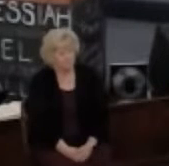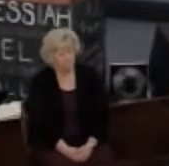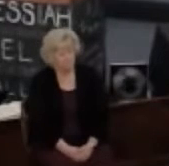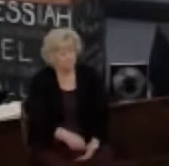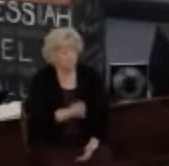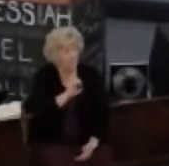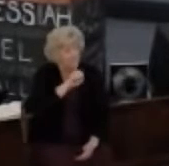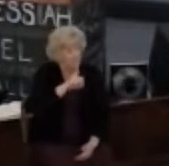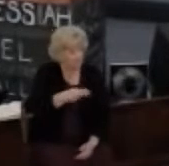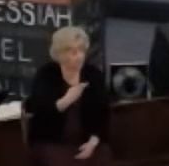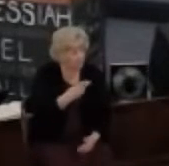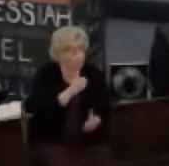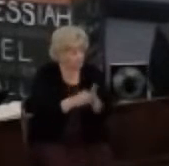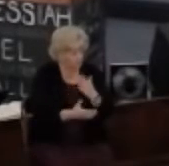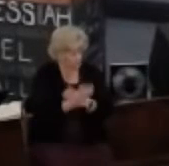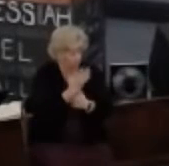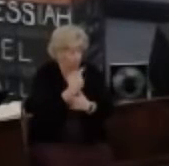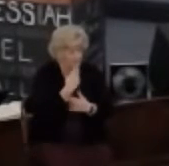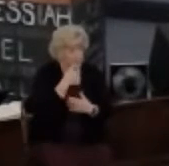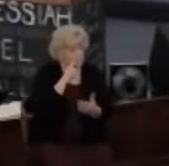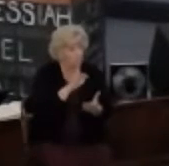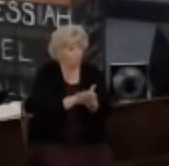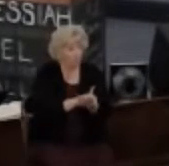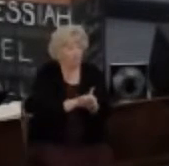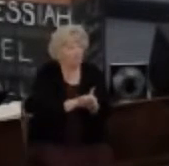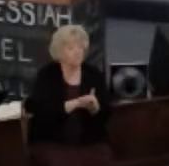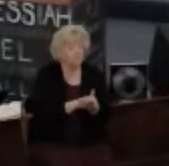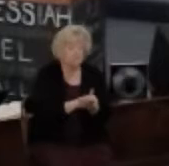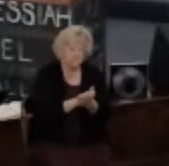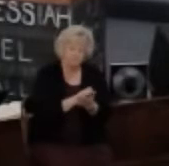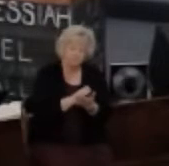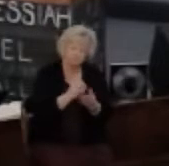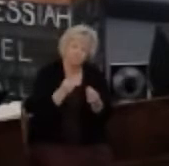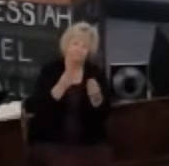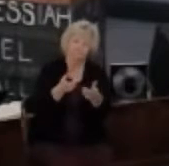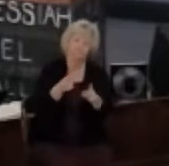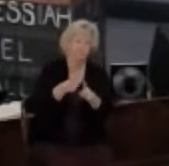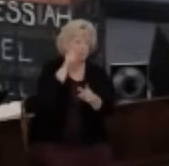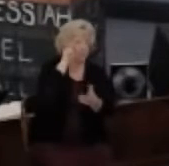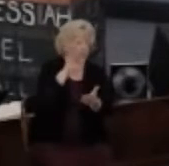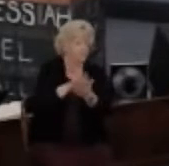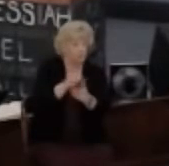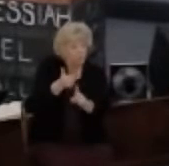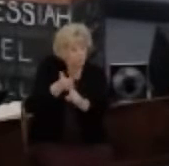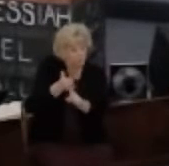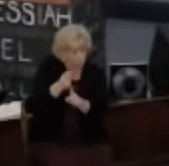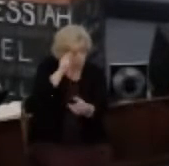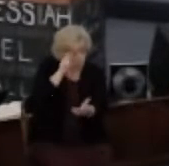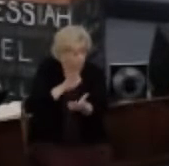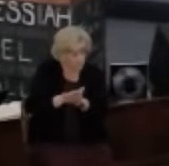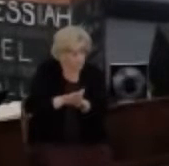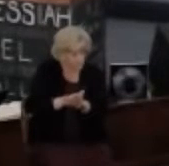Ephesians chapter 5, verse 22, wives, submit to your own husbands as to the Lord.